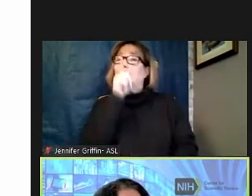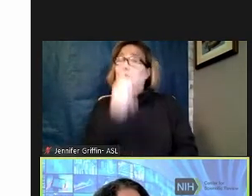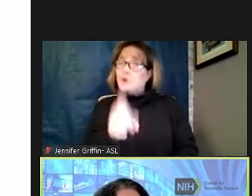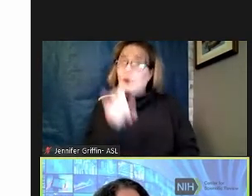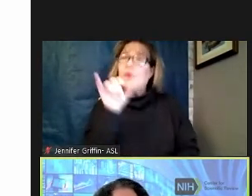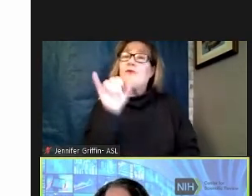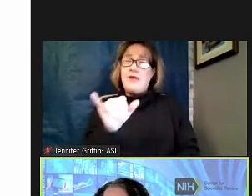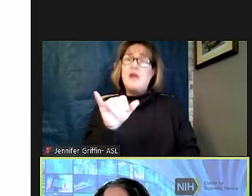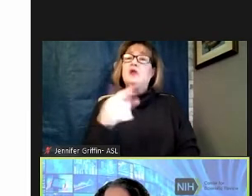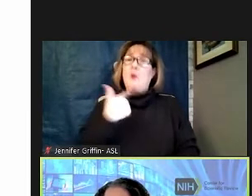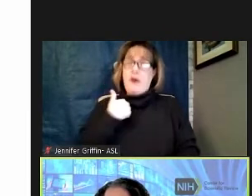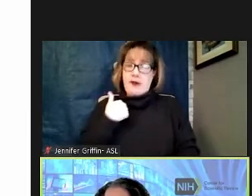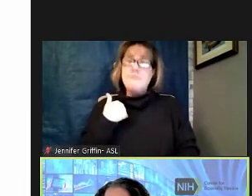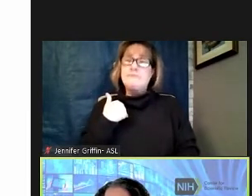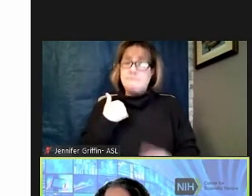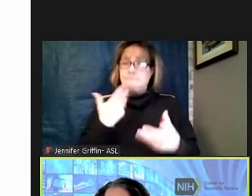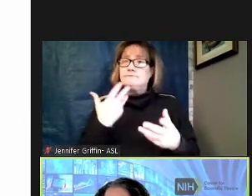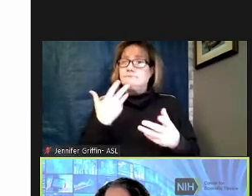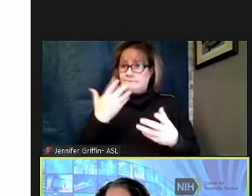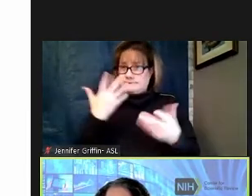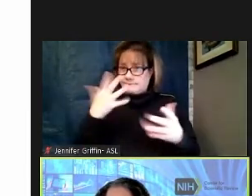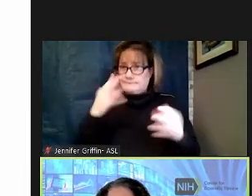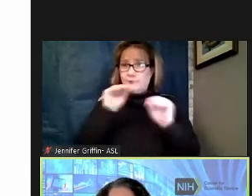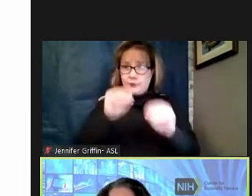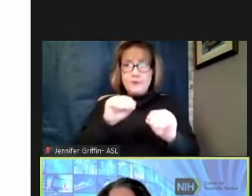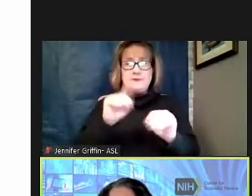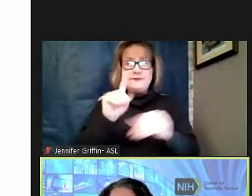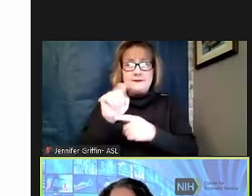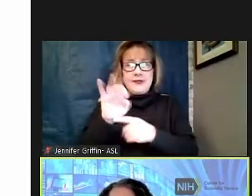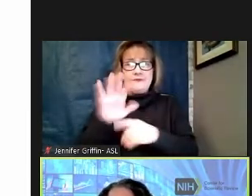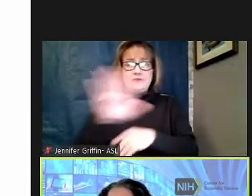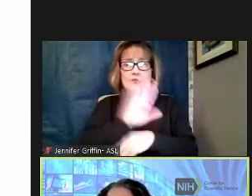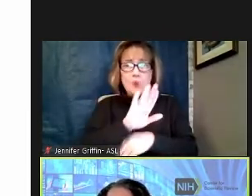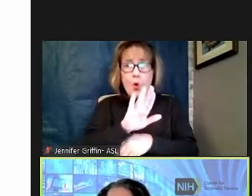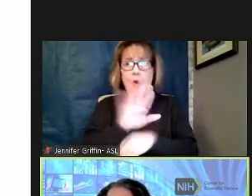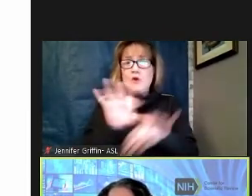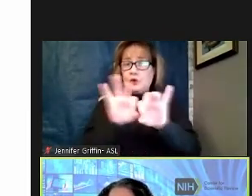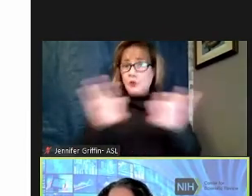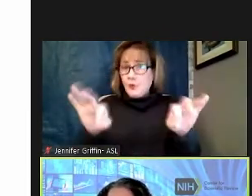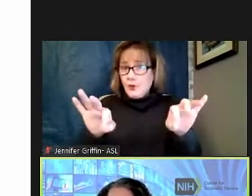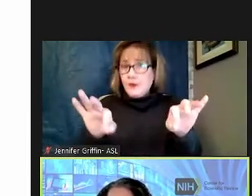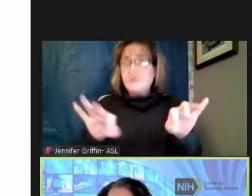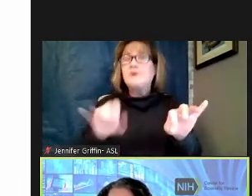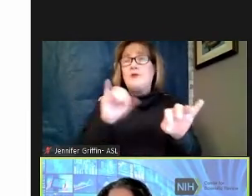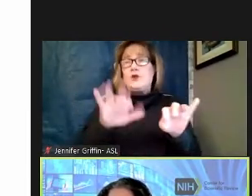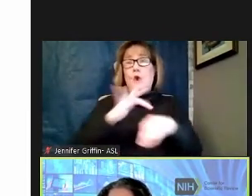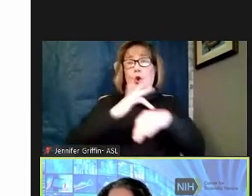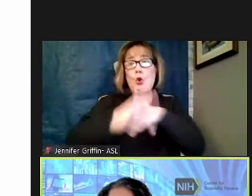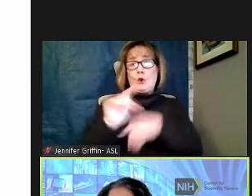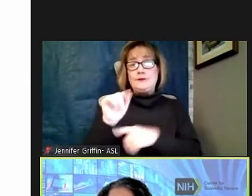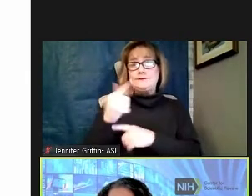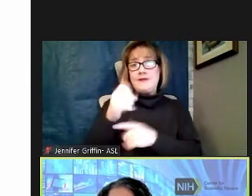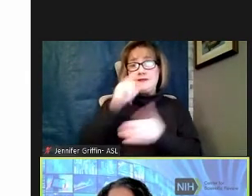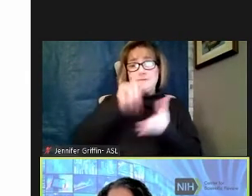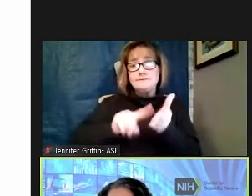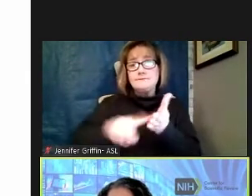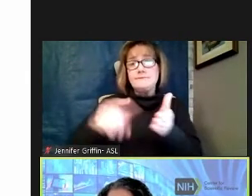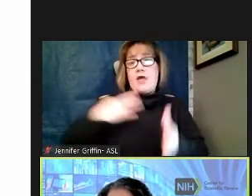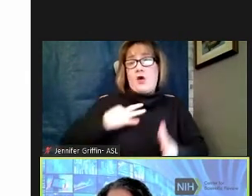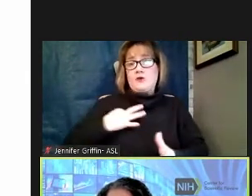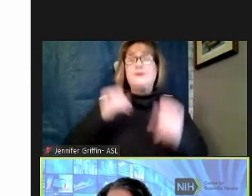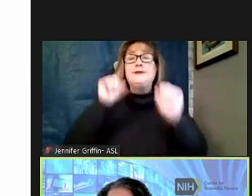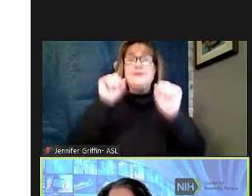that you have entered your date of your terminal degree so that your early stage investigator eligibility can